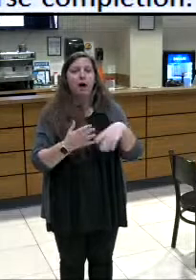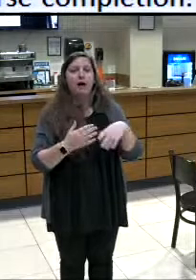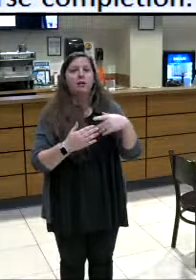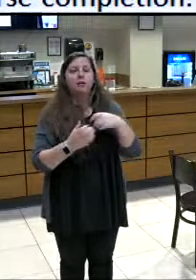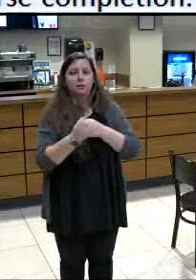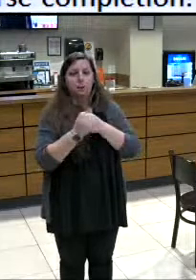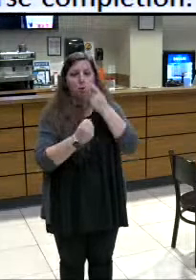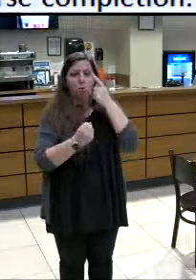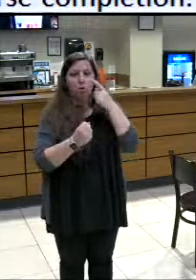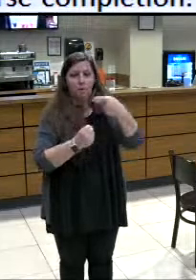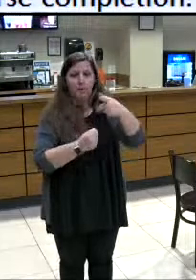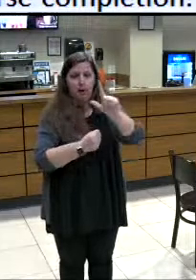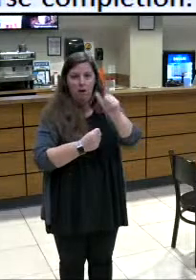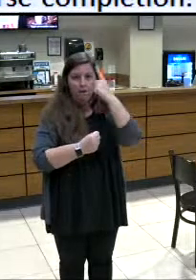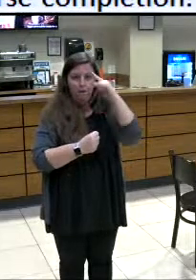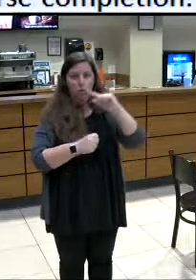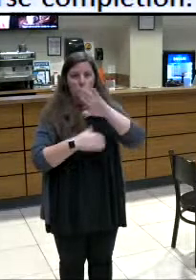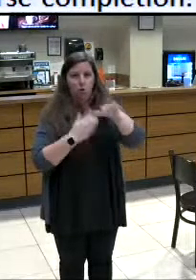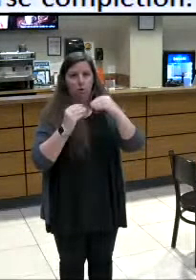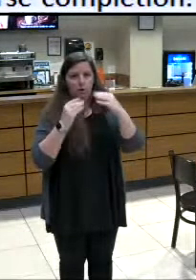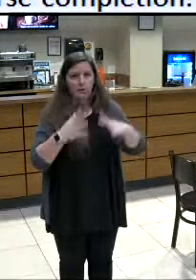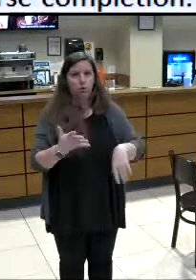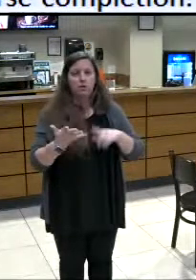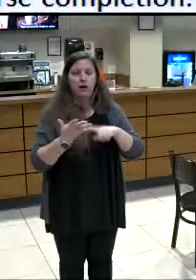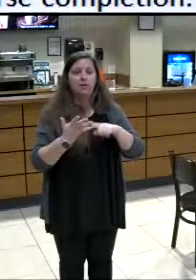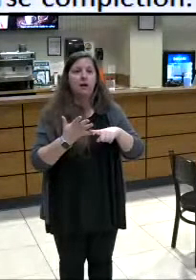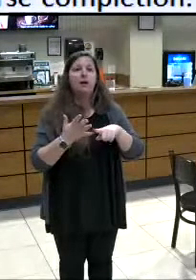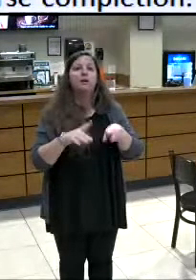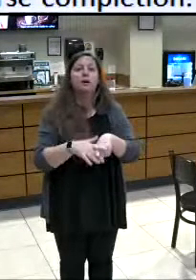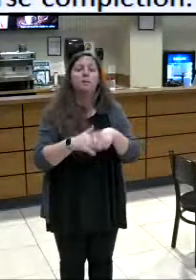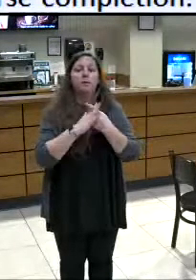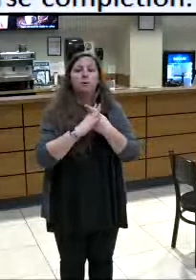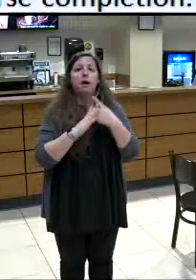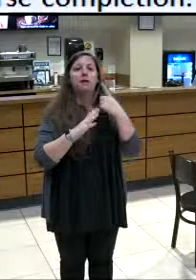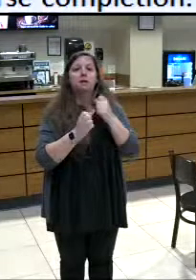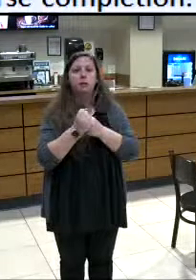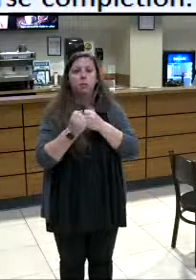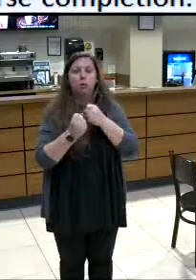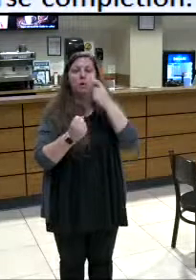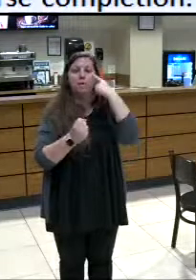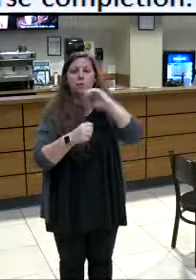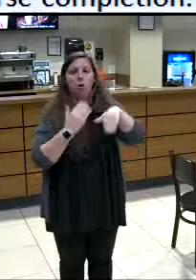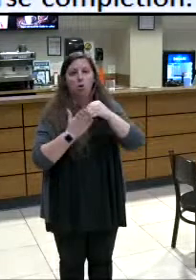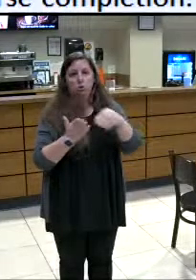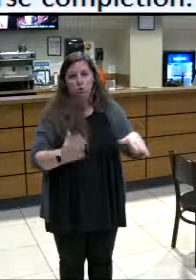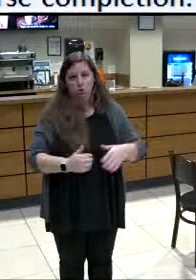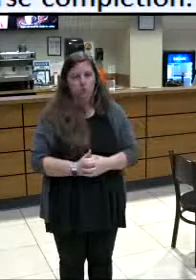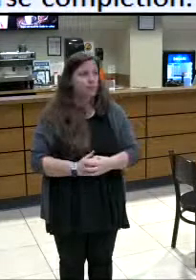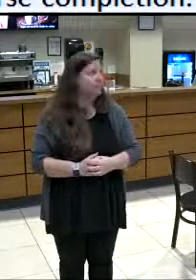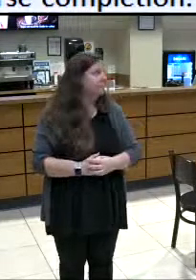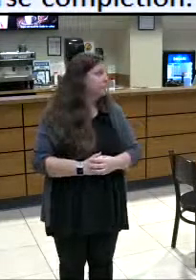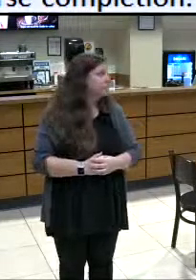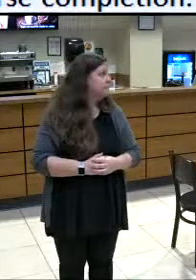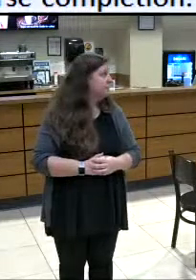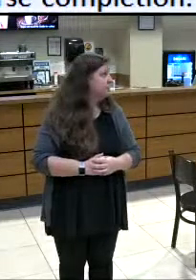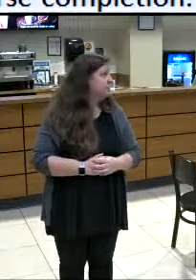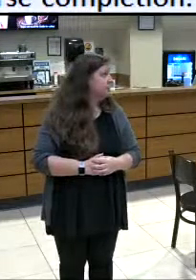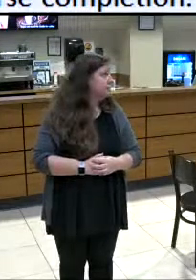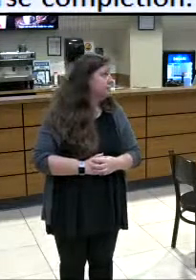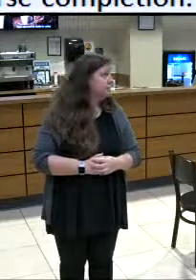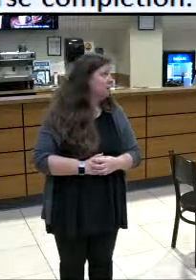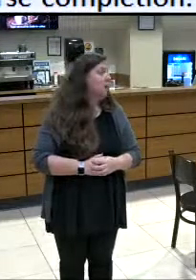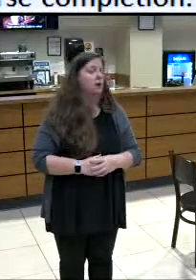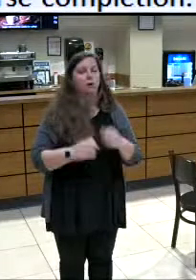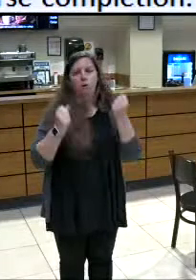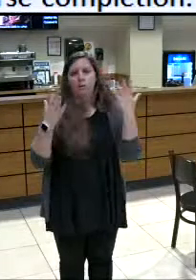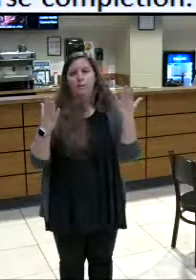support framework for all students. So this is an example of what we're doing now. We hope and we're